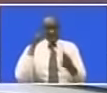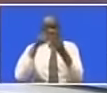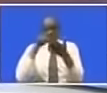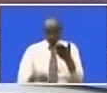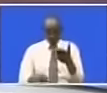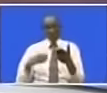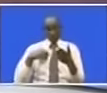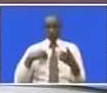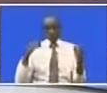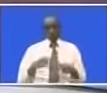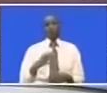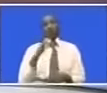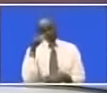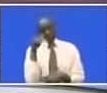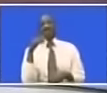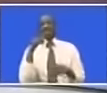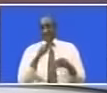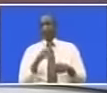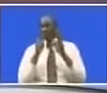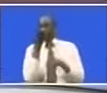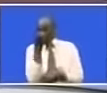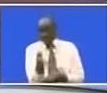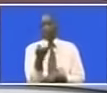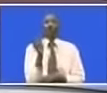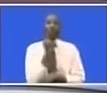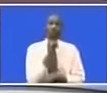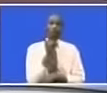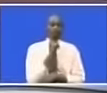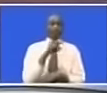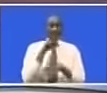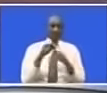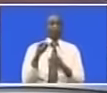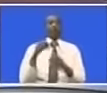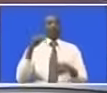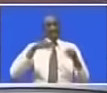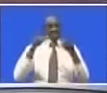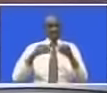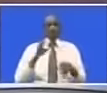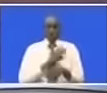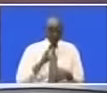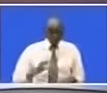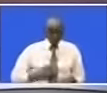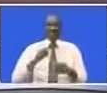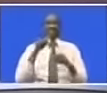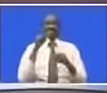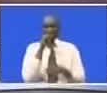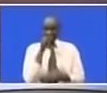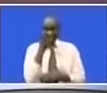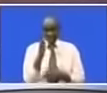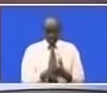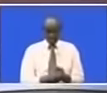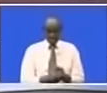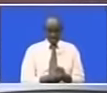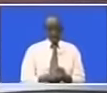for a shock. We'll wait and see as the results start trickling in tomorrow from the National Electoral Commission in Tanzania.